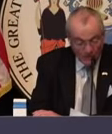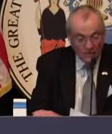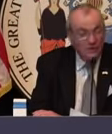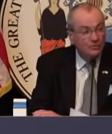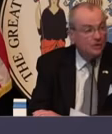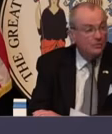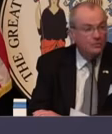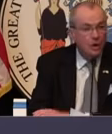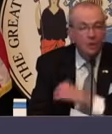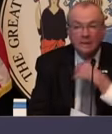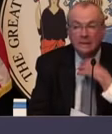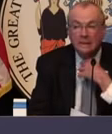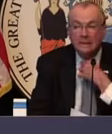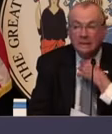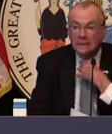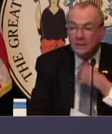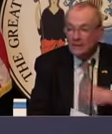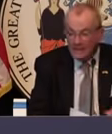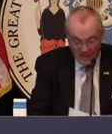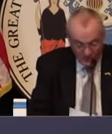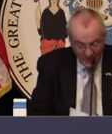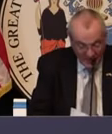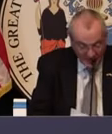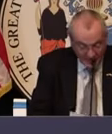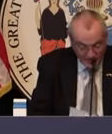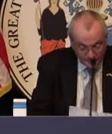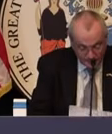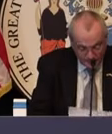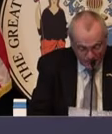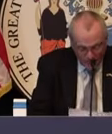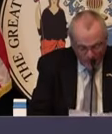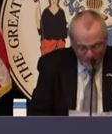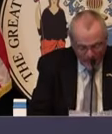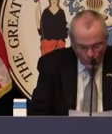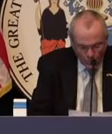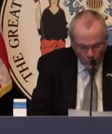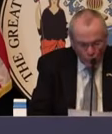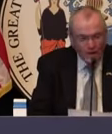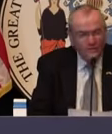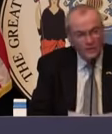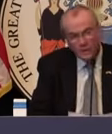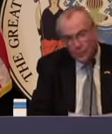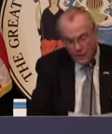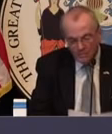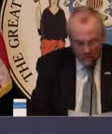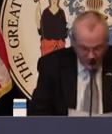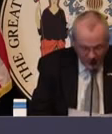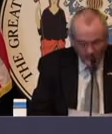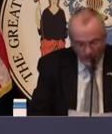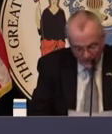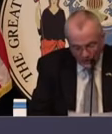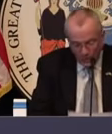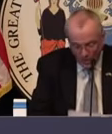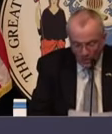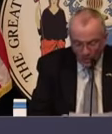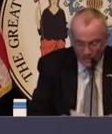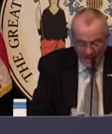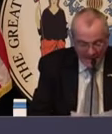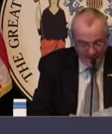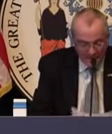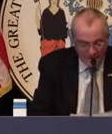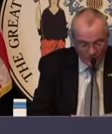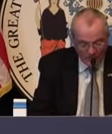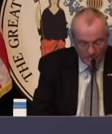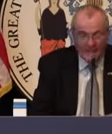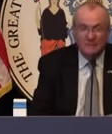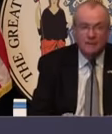and where we see ourselves going in the days ahead. We're now roughly 1 month onto our road